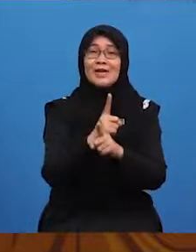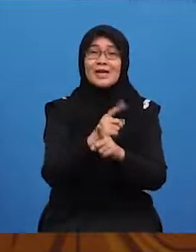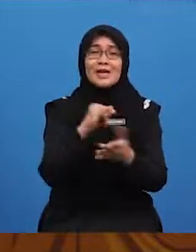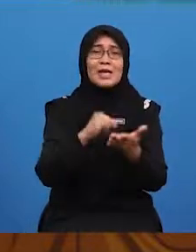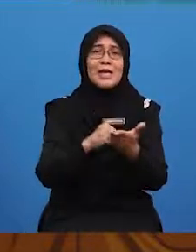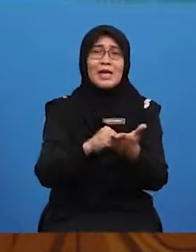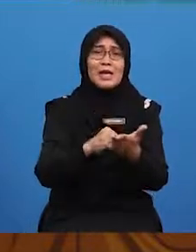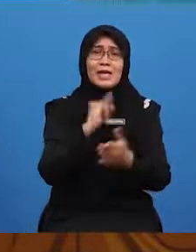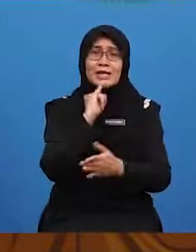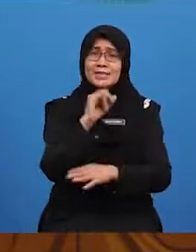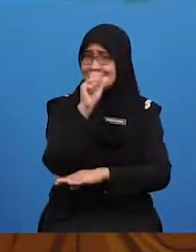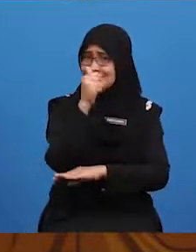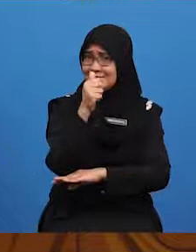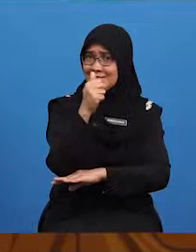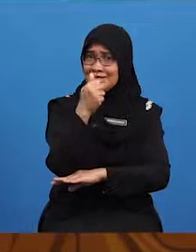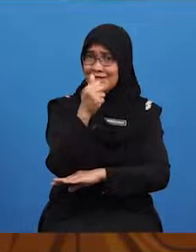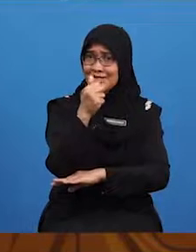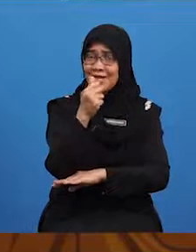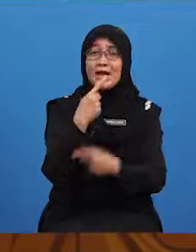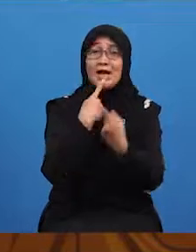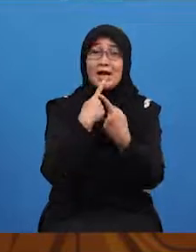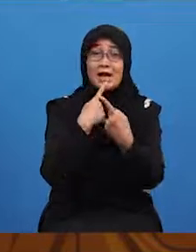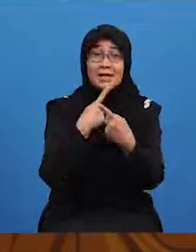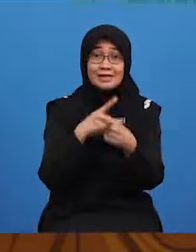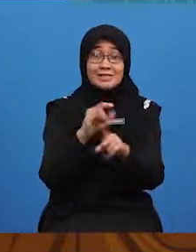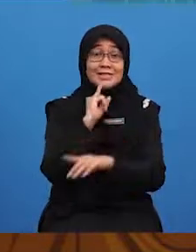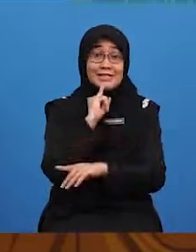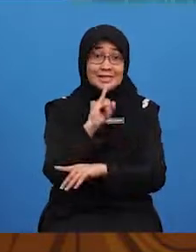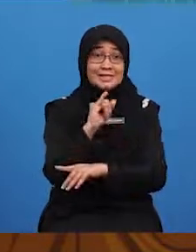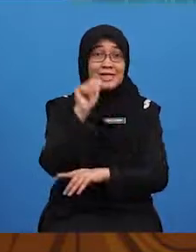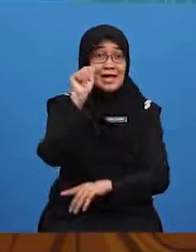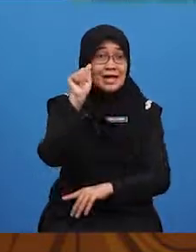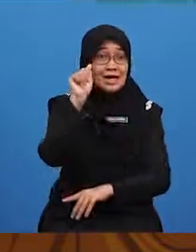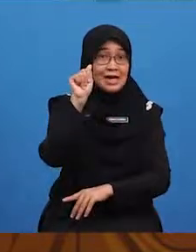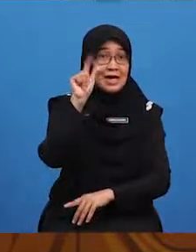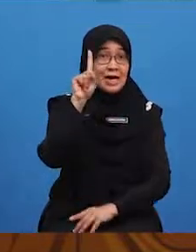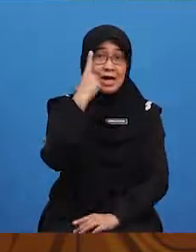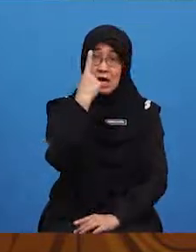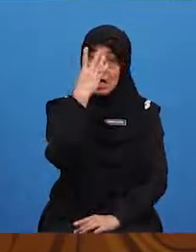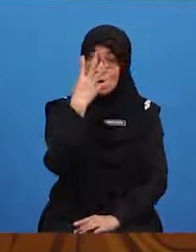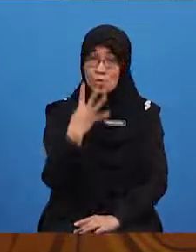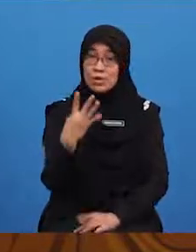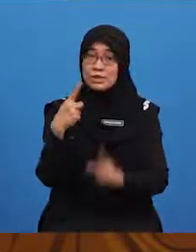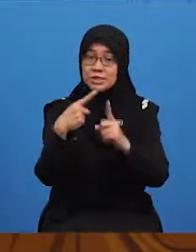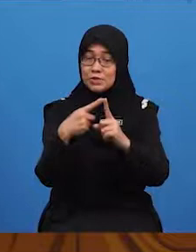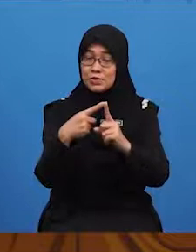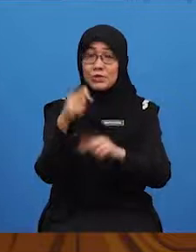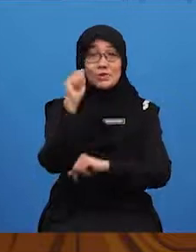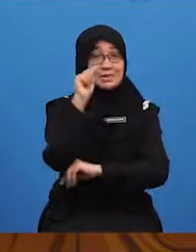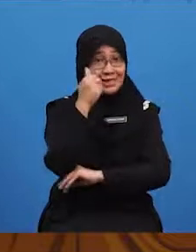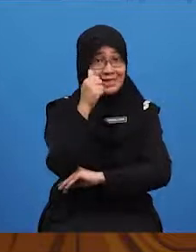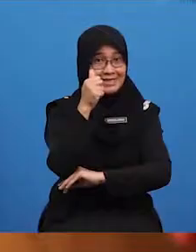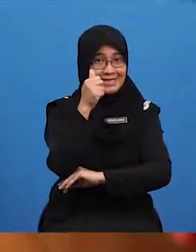Correct! It's 10. So, the answer is a quarter to